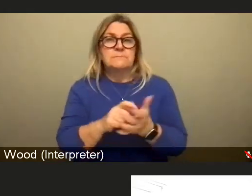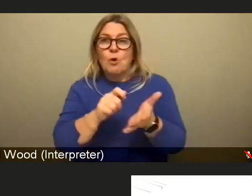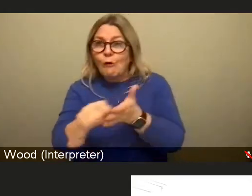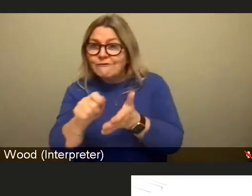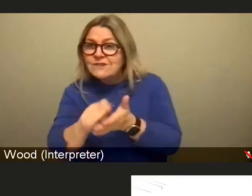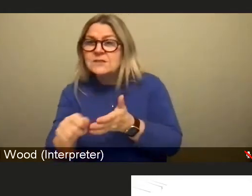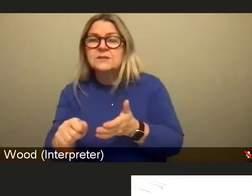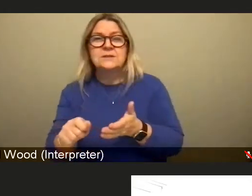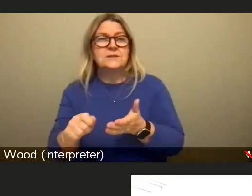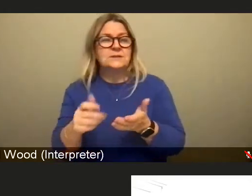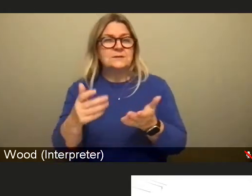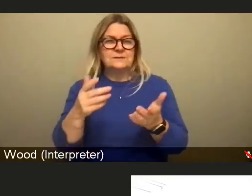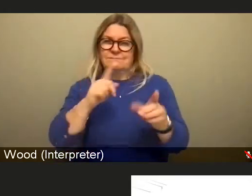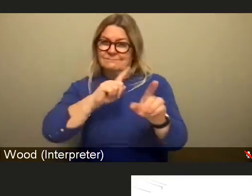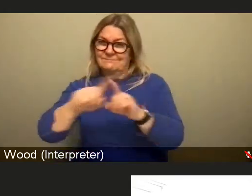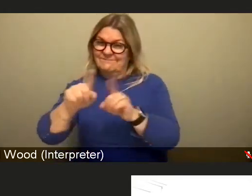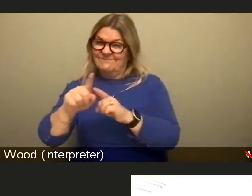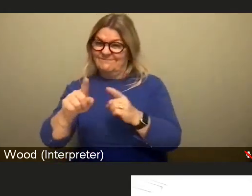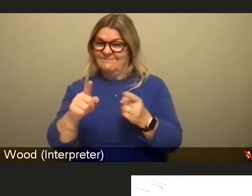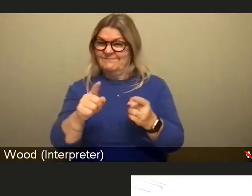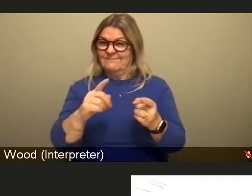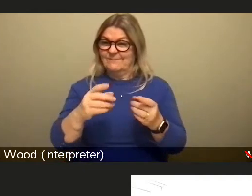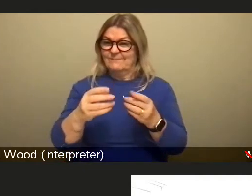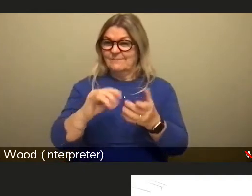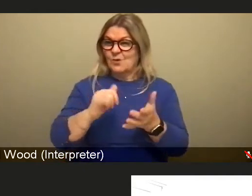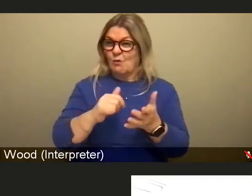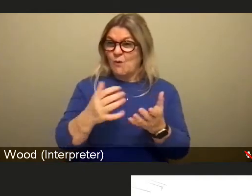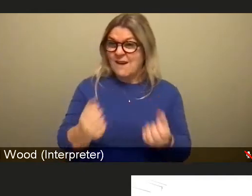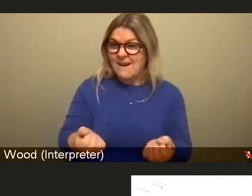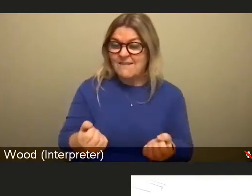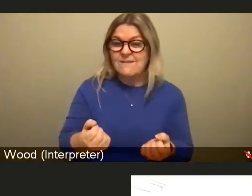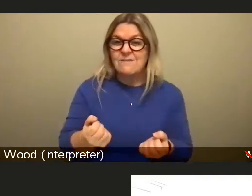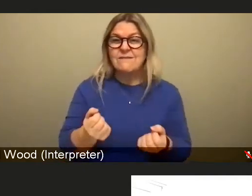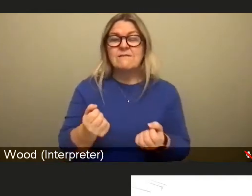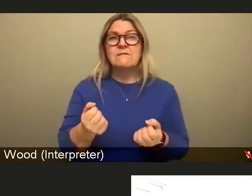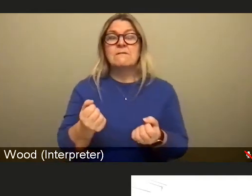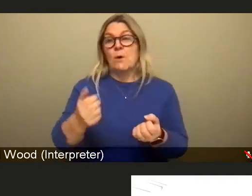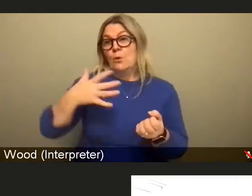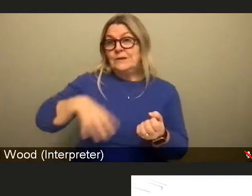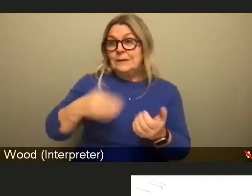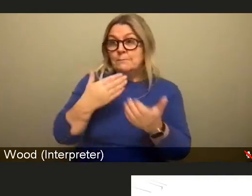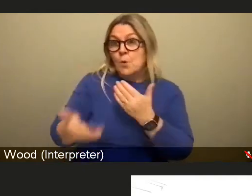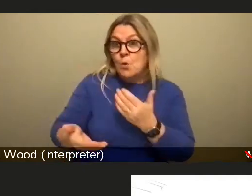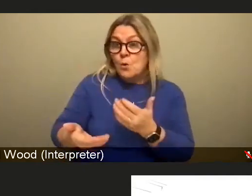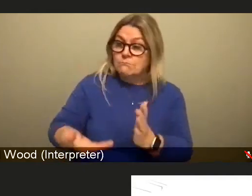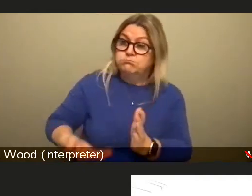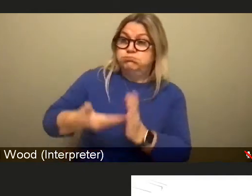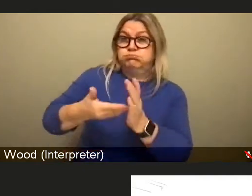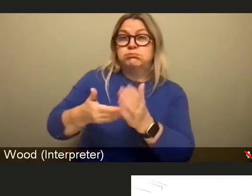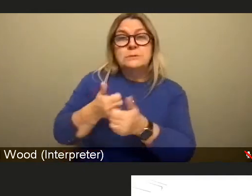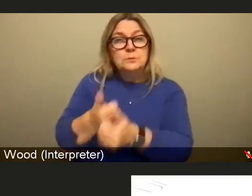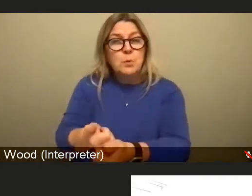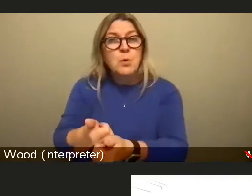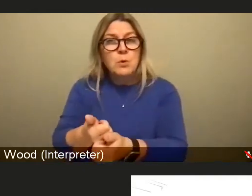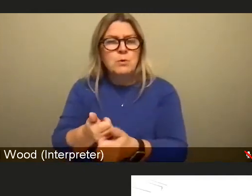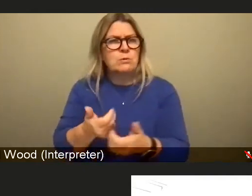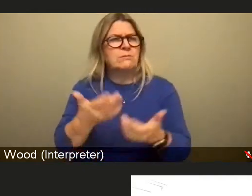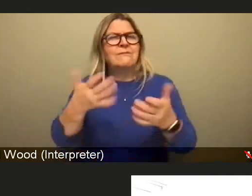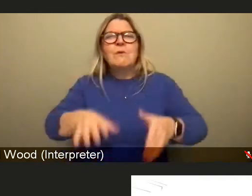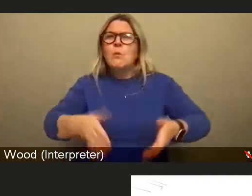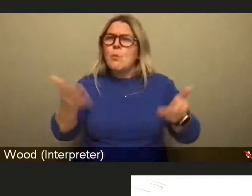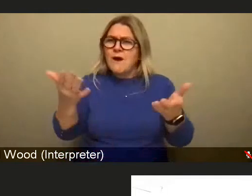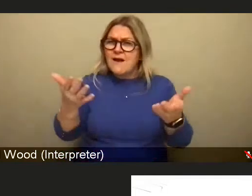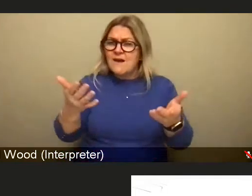features are there as standard, and if there's more customised support that an individual might need in their ways of working, where can they access that through IT